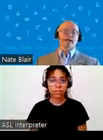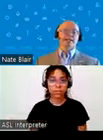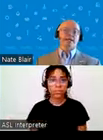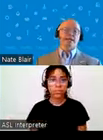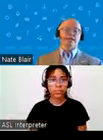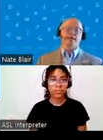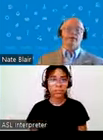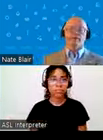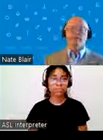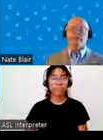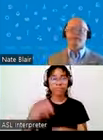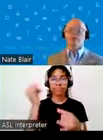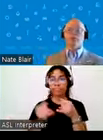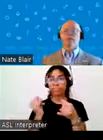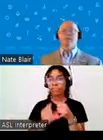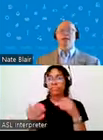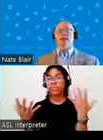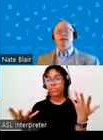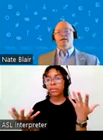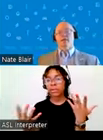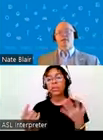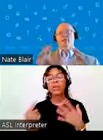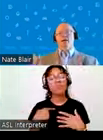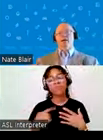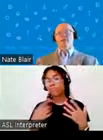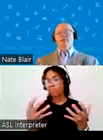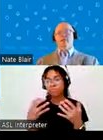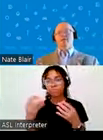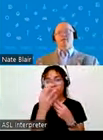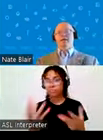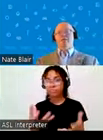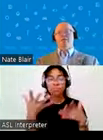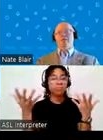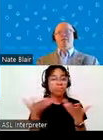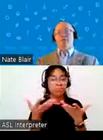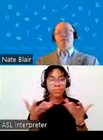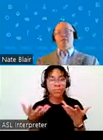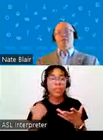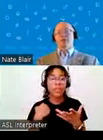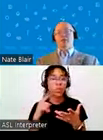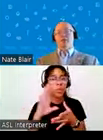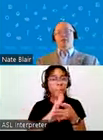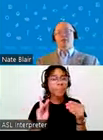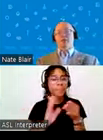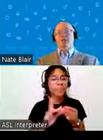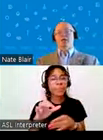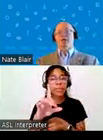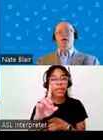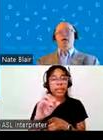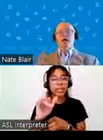So the last thing is I really want to stress that you've heard about distributed loads and distributed generation from